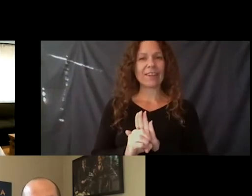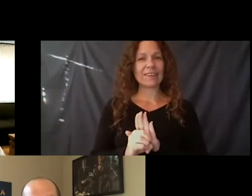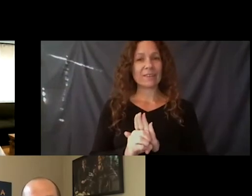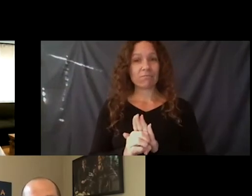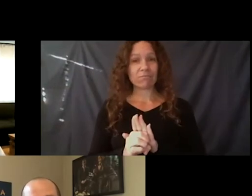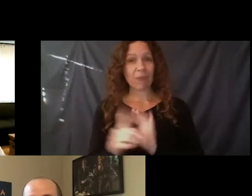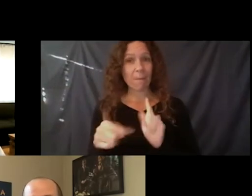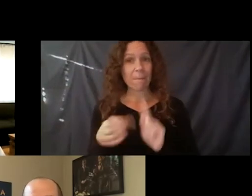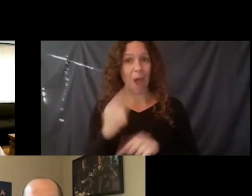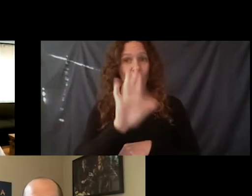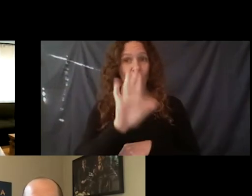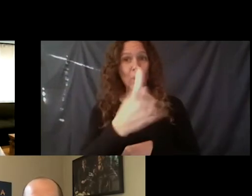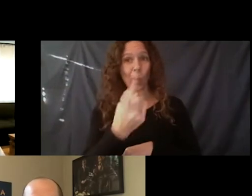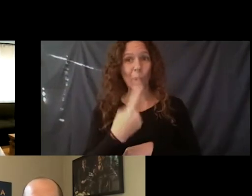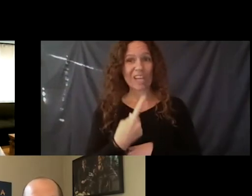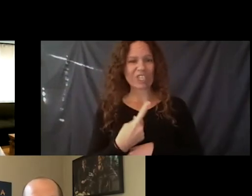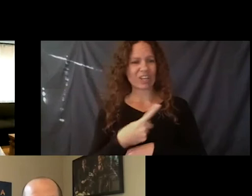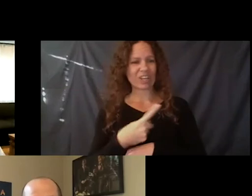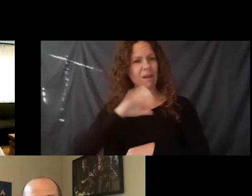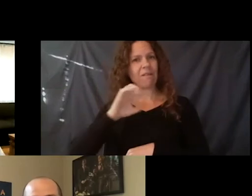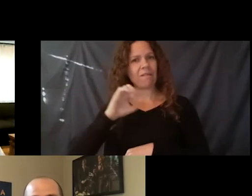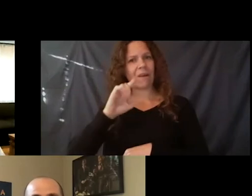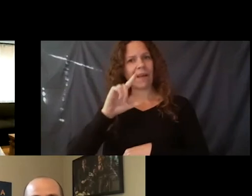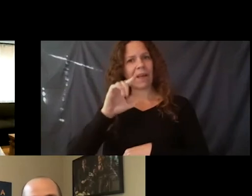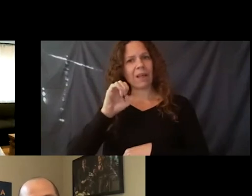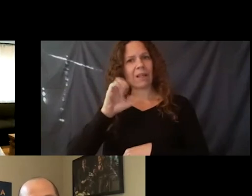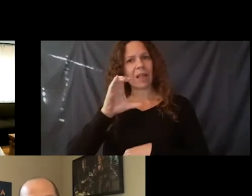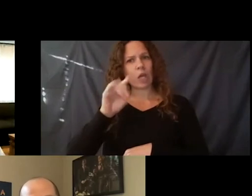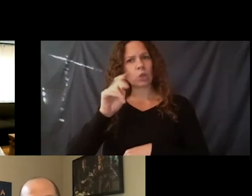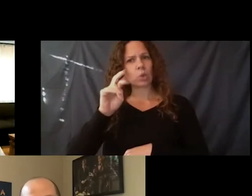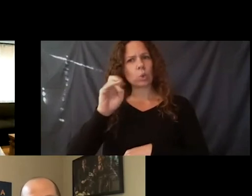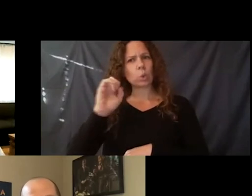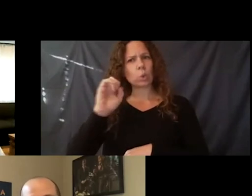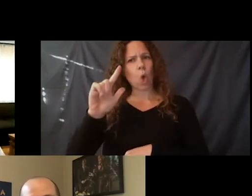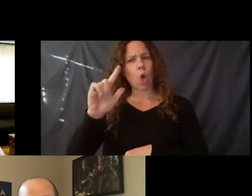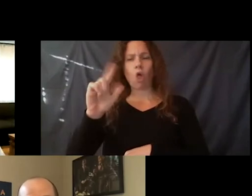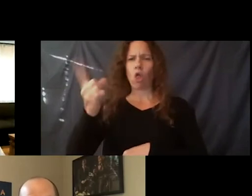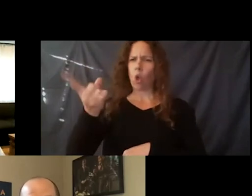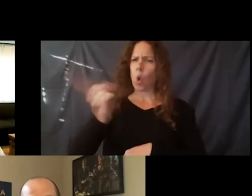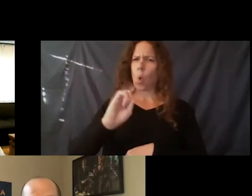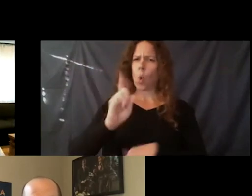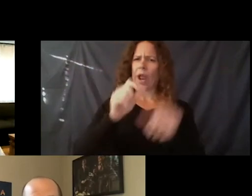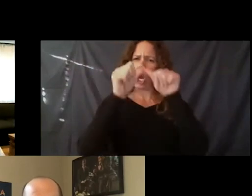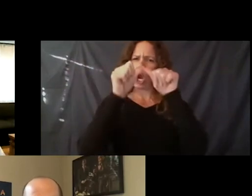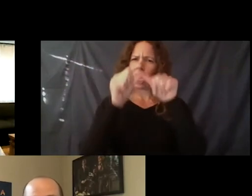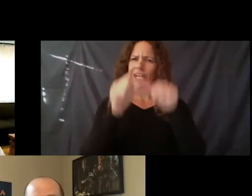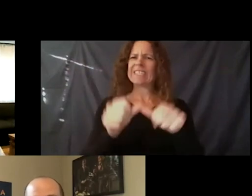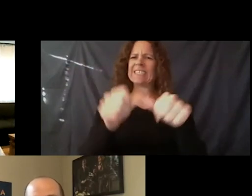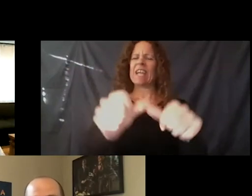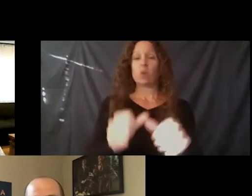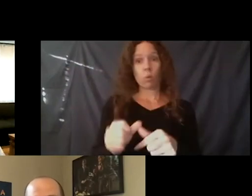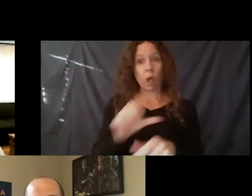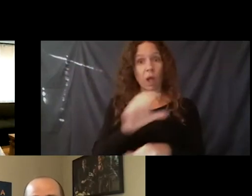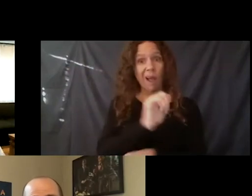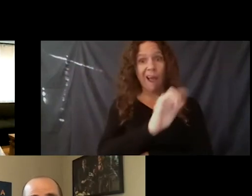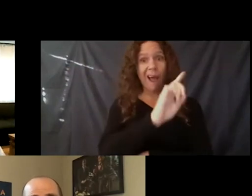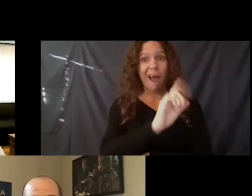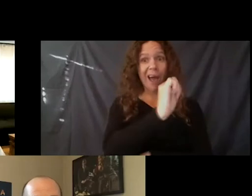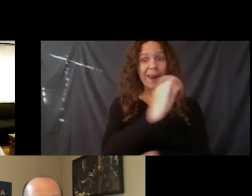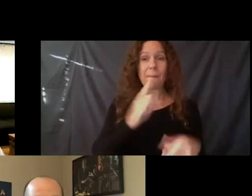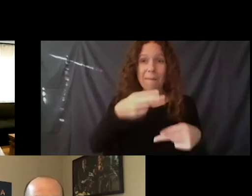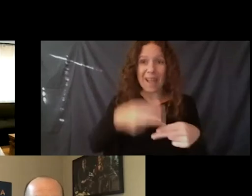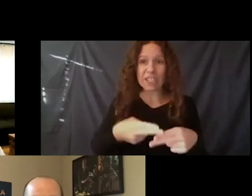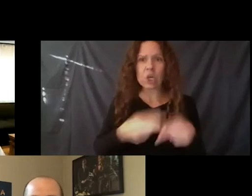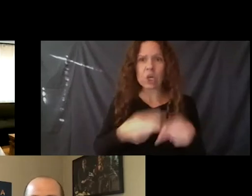of where the electoral was continued, the organizing work that Ada was speaking to